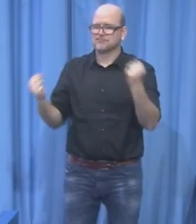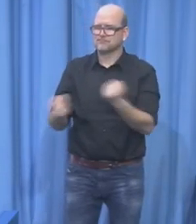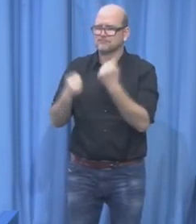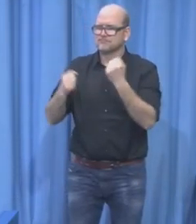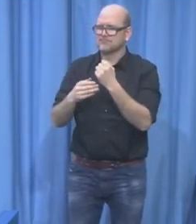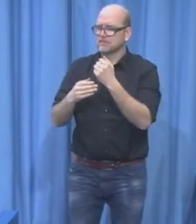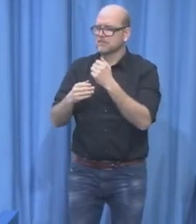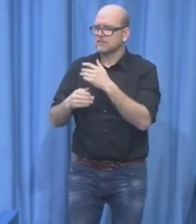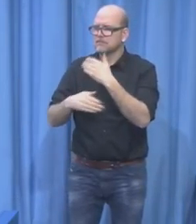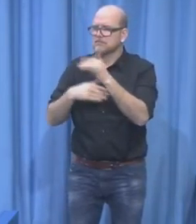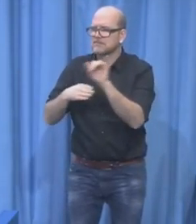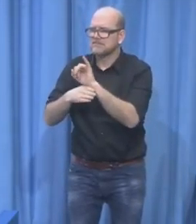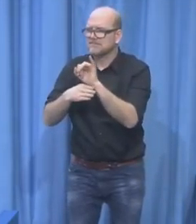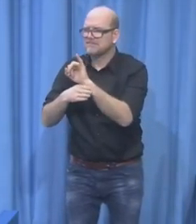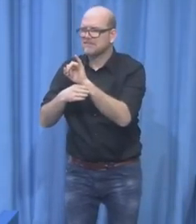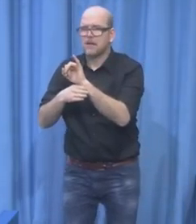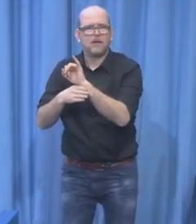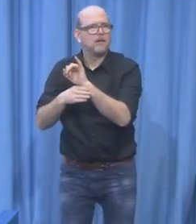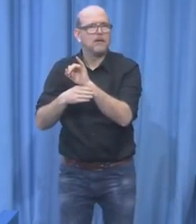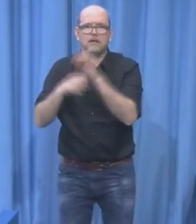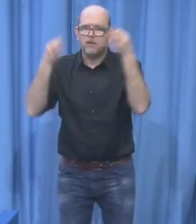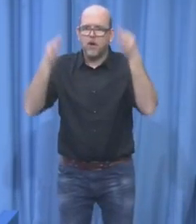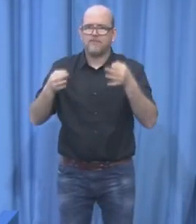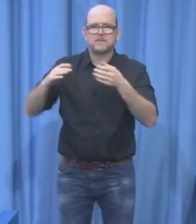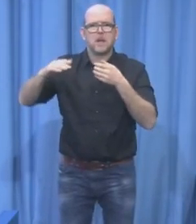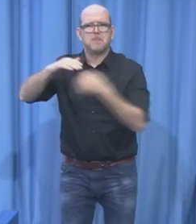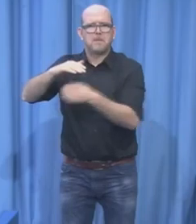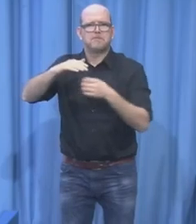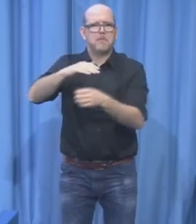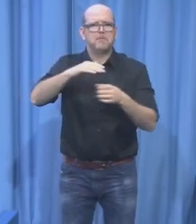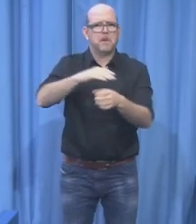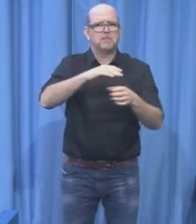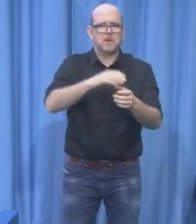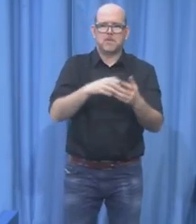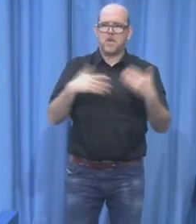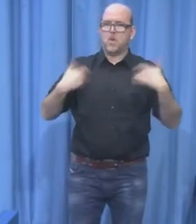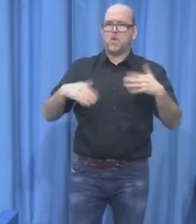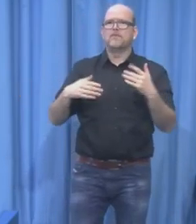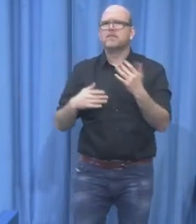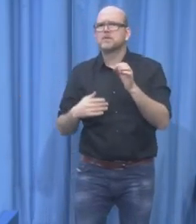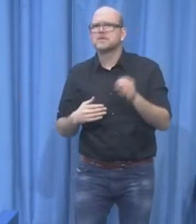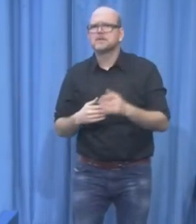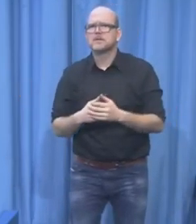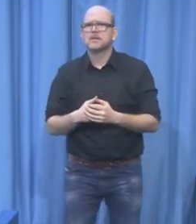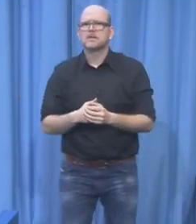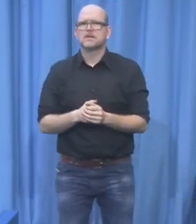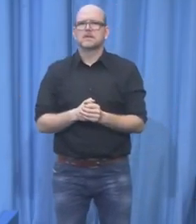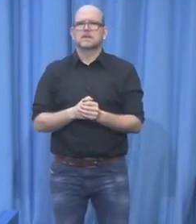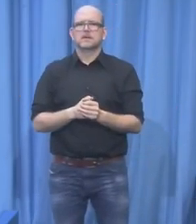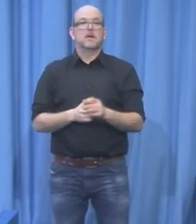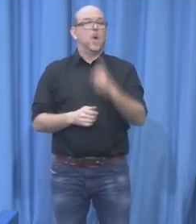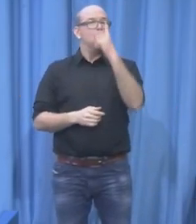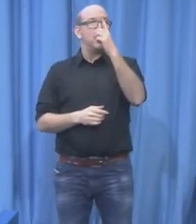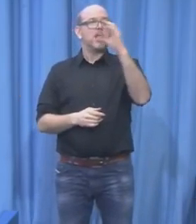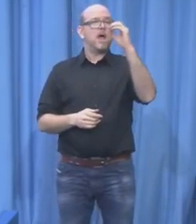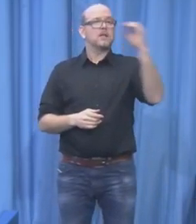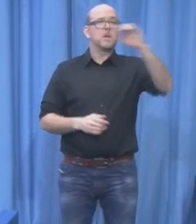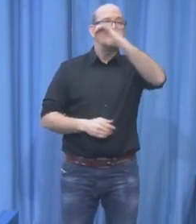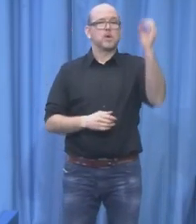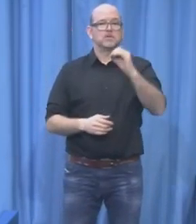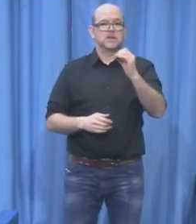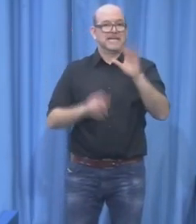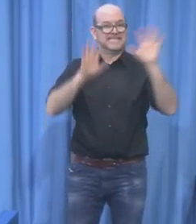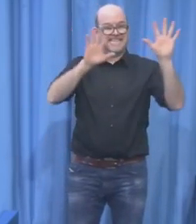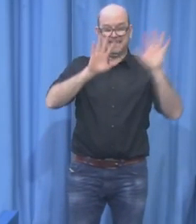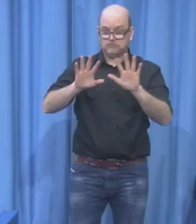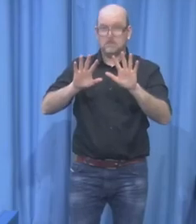have had 80% outcomes. And the reason we were at 80 is that one of the people in each of the years, one went on to further education and another person